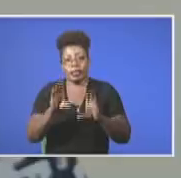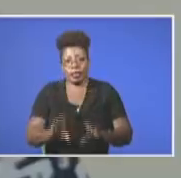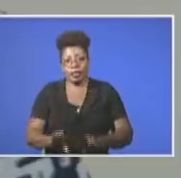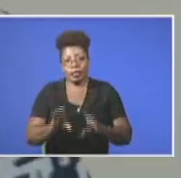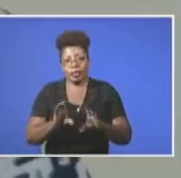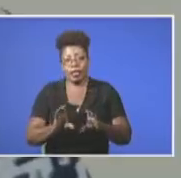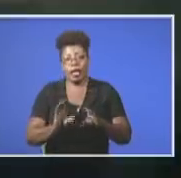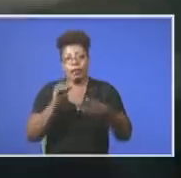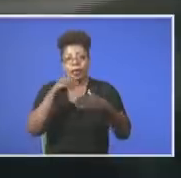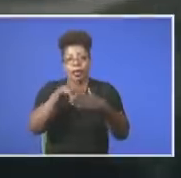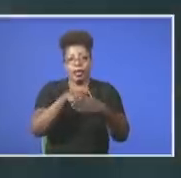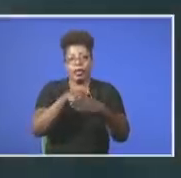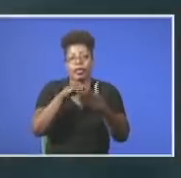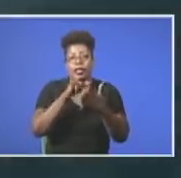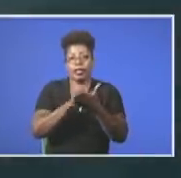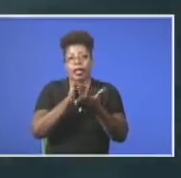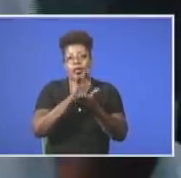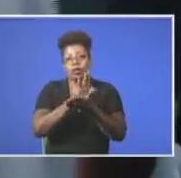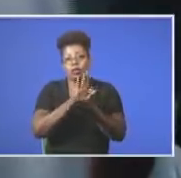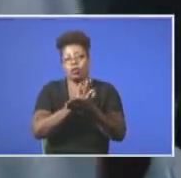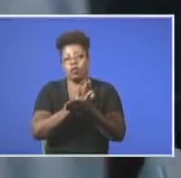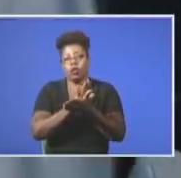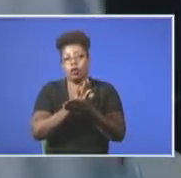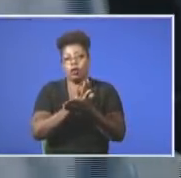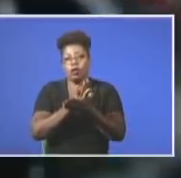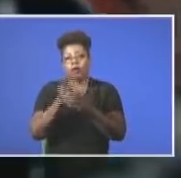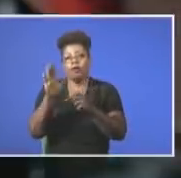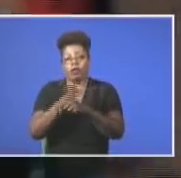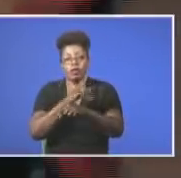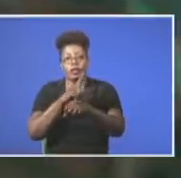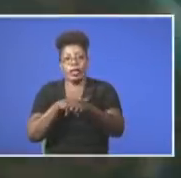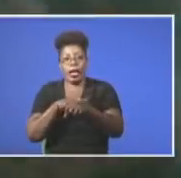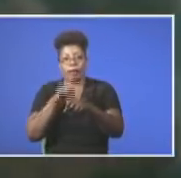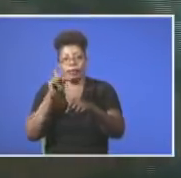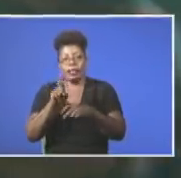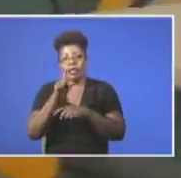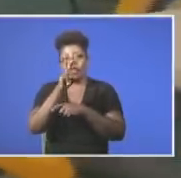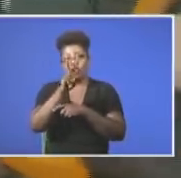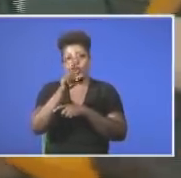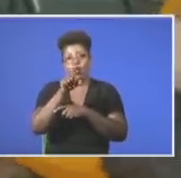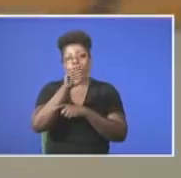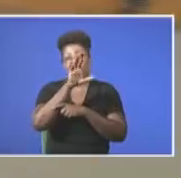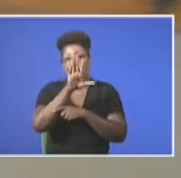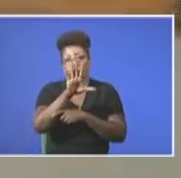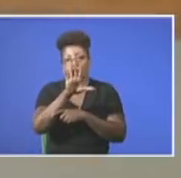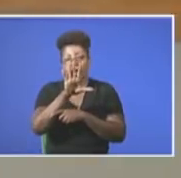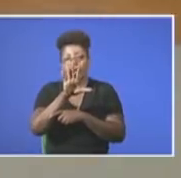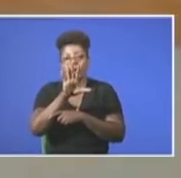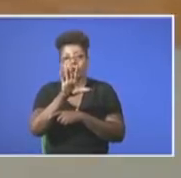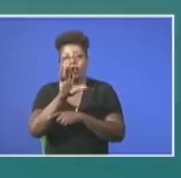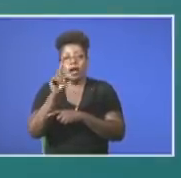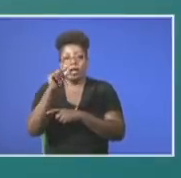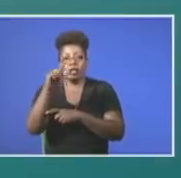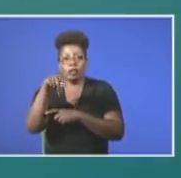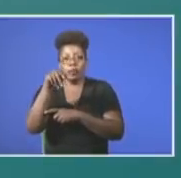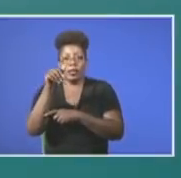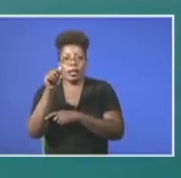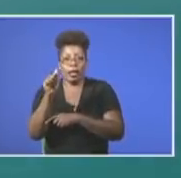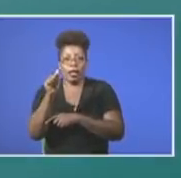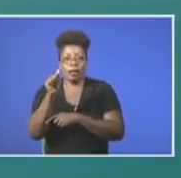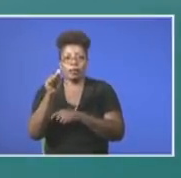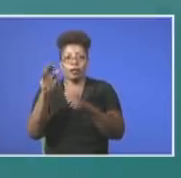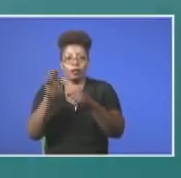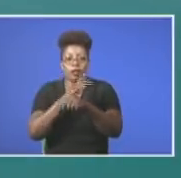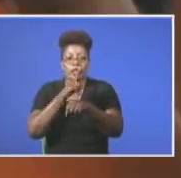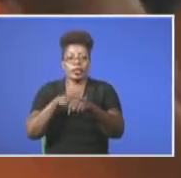as a full-time student. Returning students must acquire a 2.5 grade point average, acquire Bahamian citizenship, be a full-time